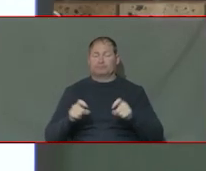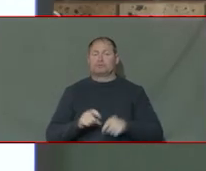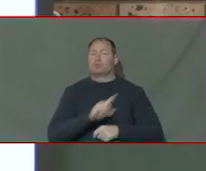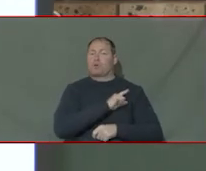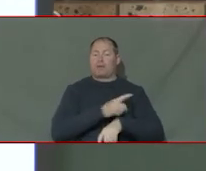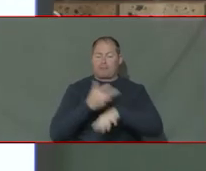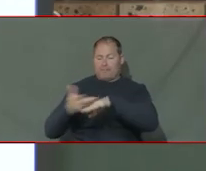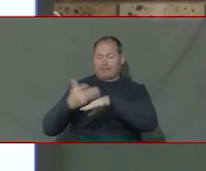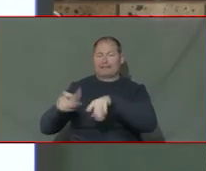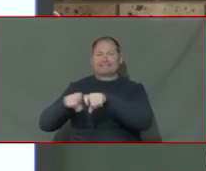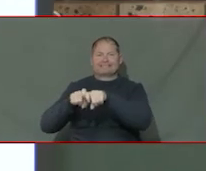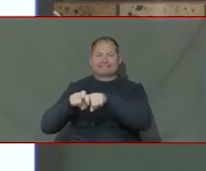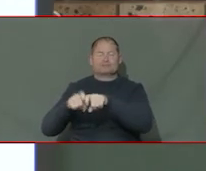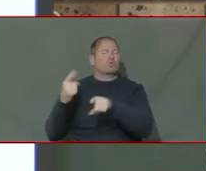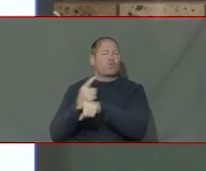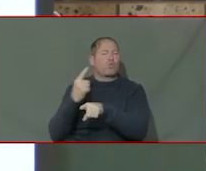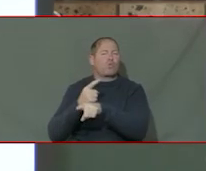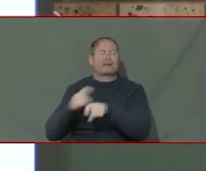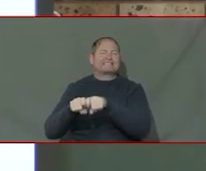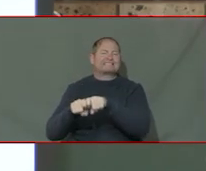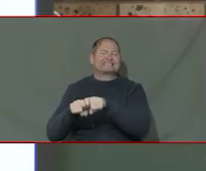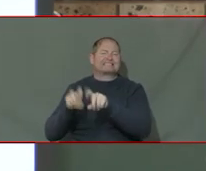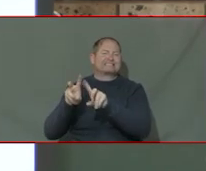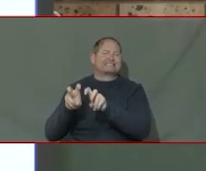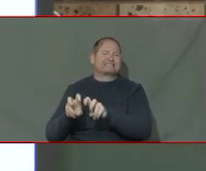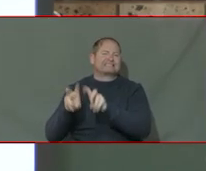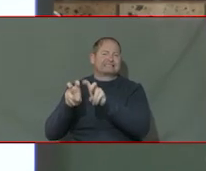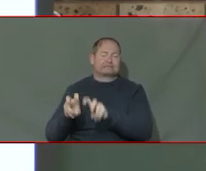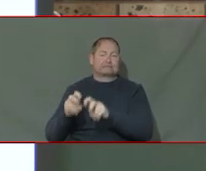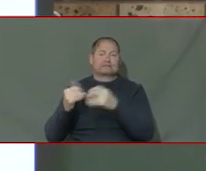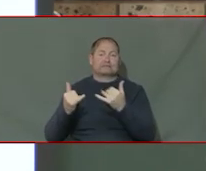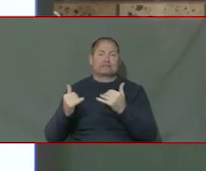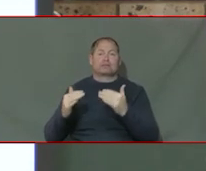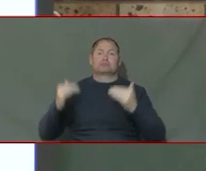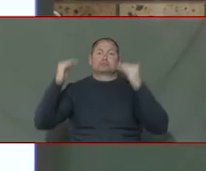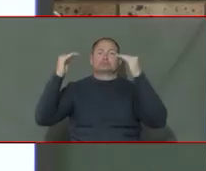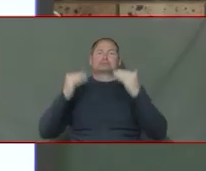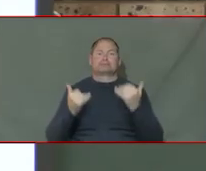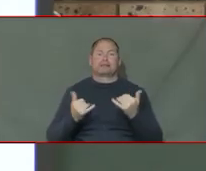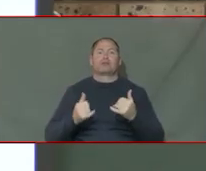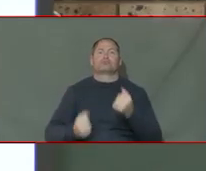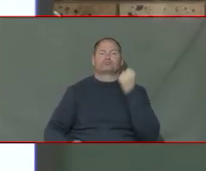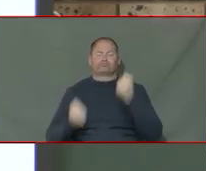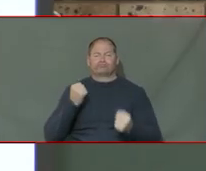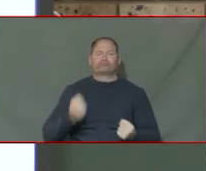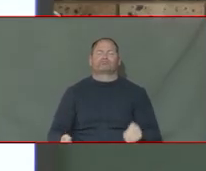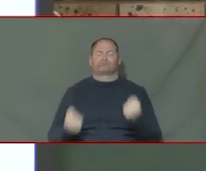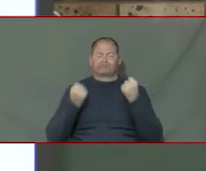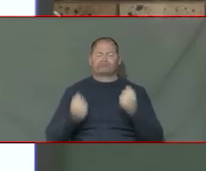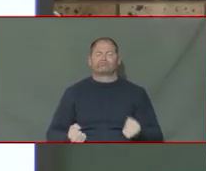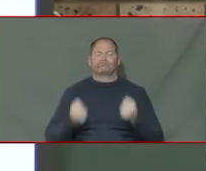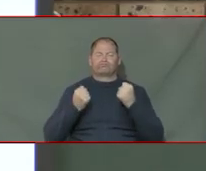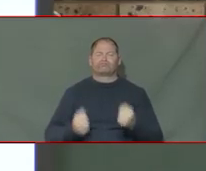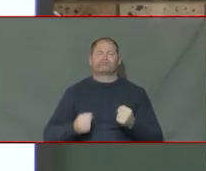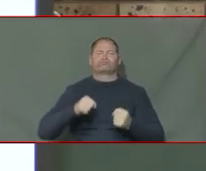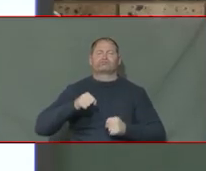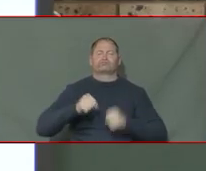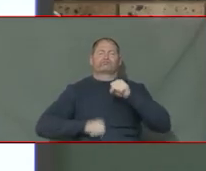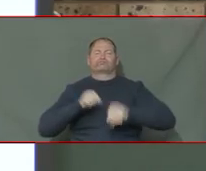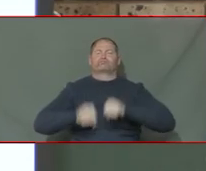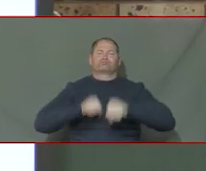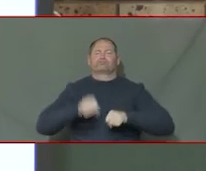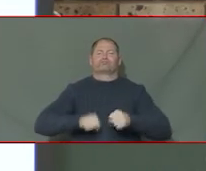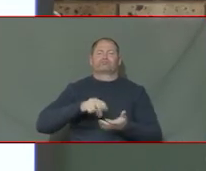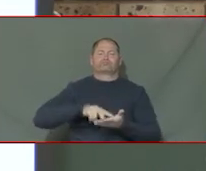all the time, they've got monitors with them, and you find your glucose is too high, then you do exercise. You run on the spot, or you